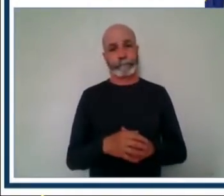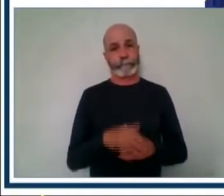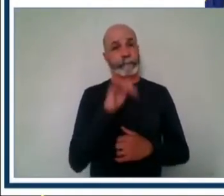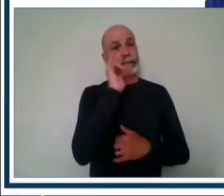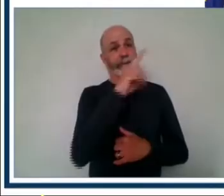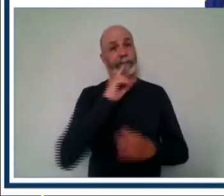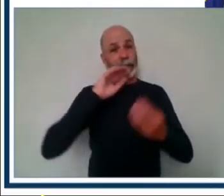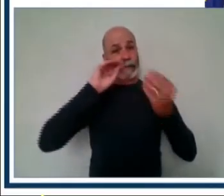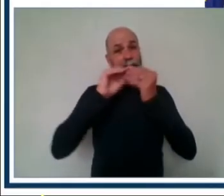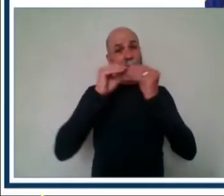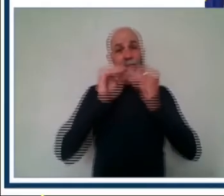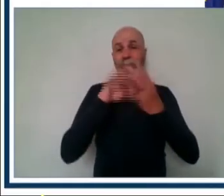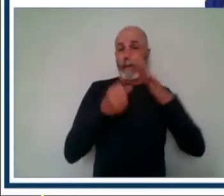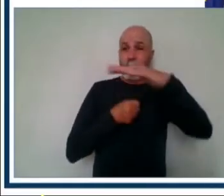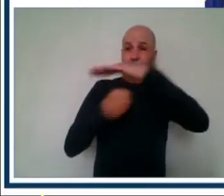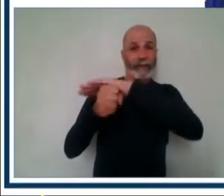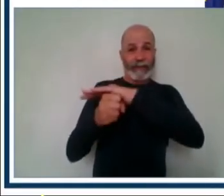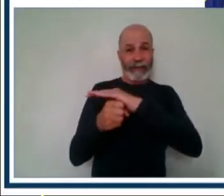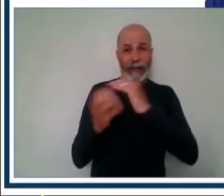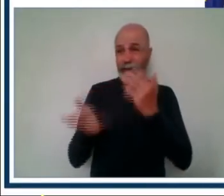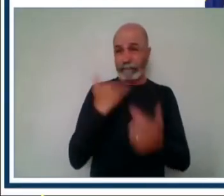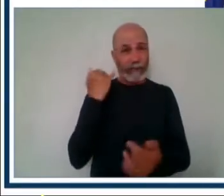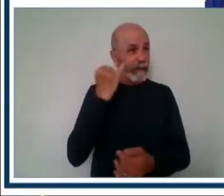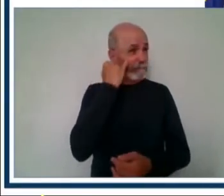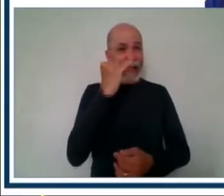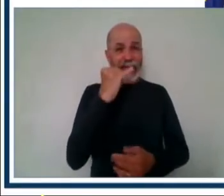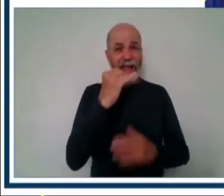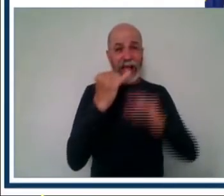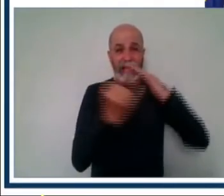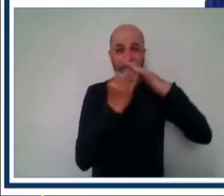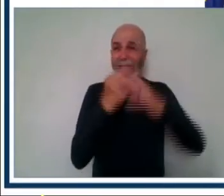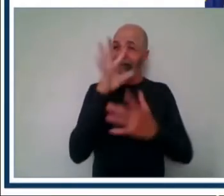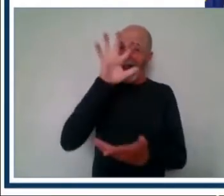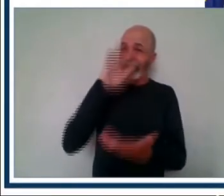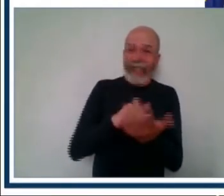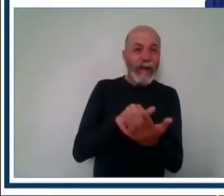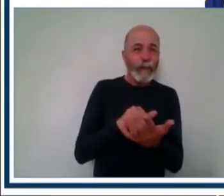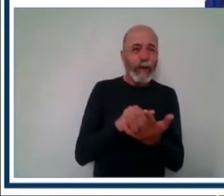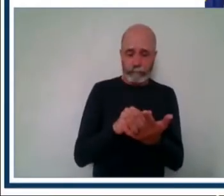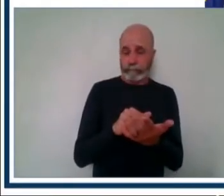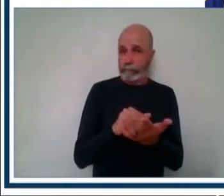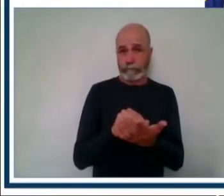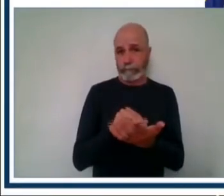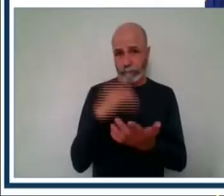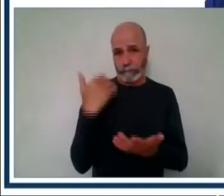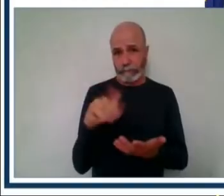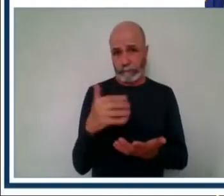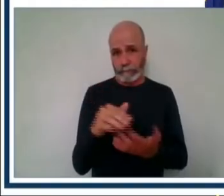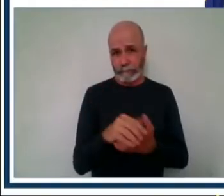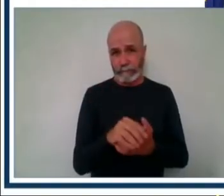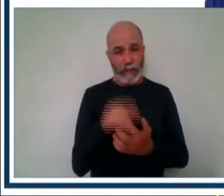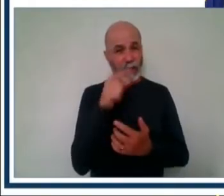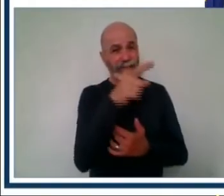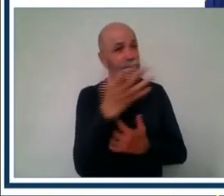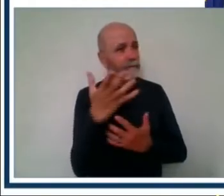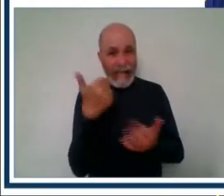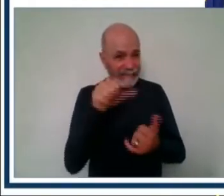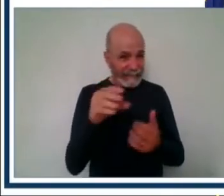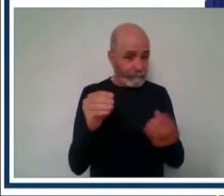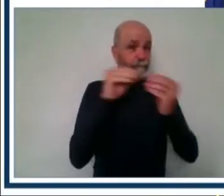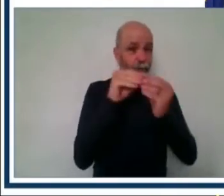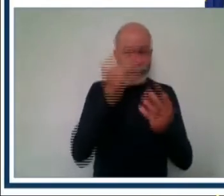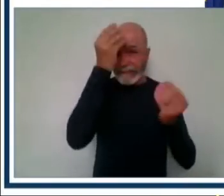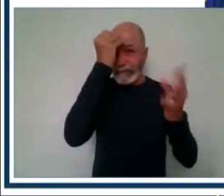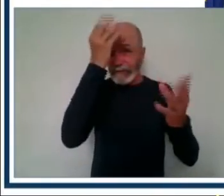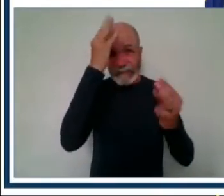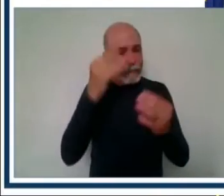contacts. I was wondering if you can provide more information on the cases that we're seeing today. Are most of